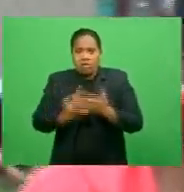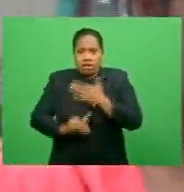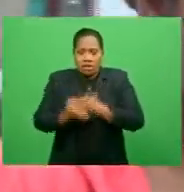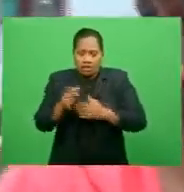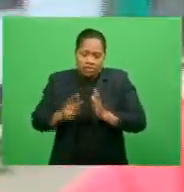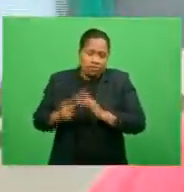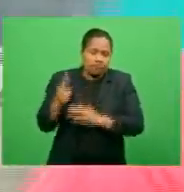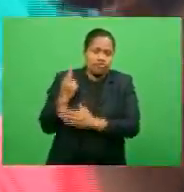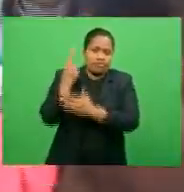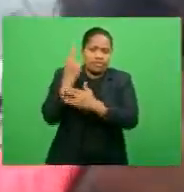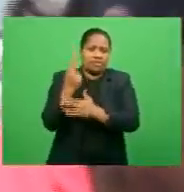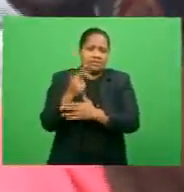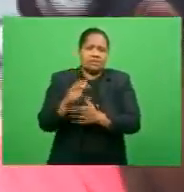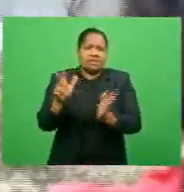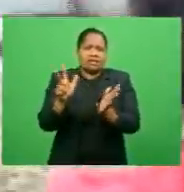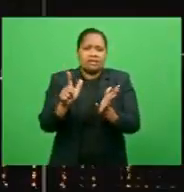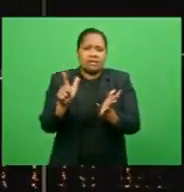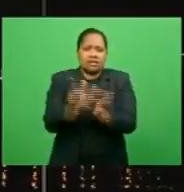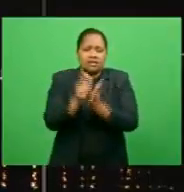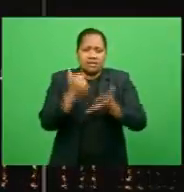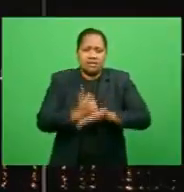bail application tomorrow.